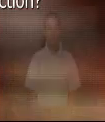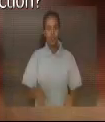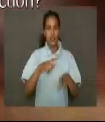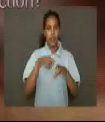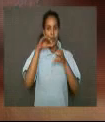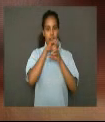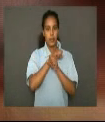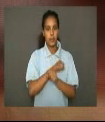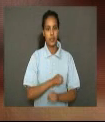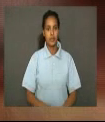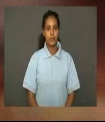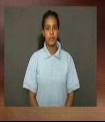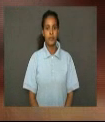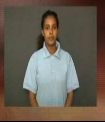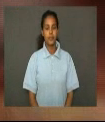Time's up!